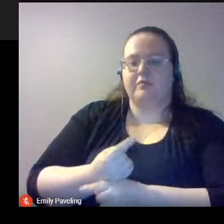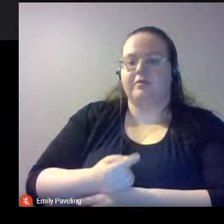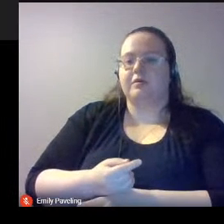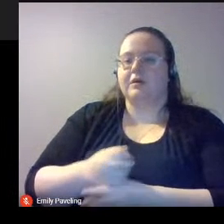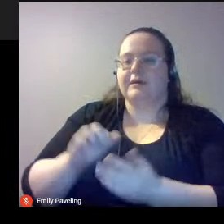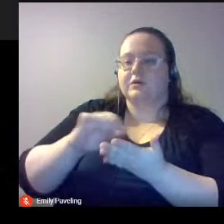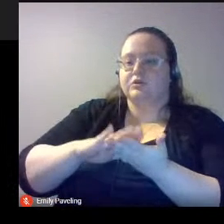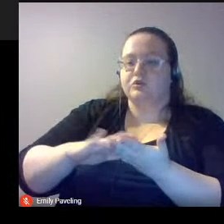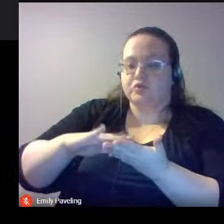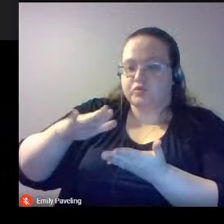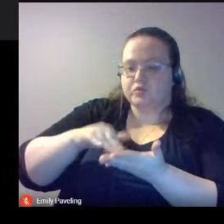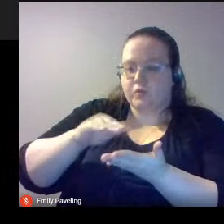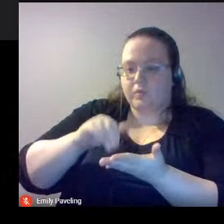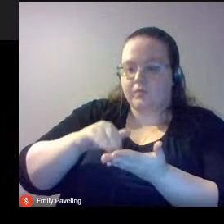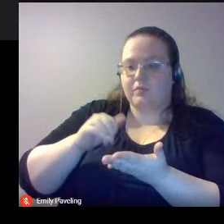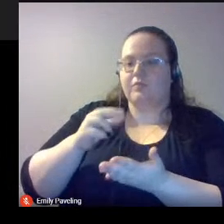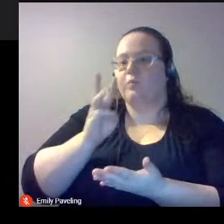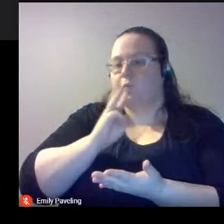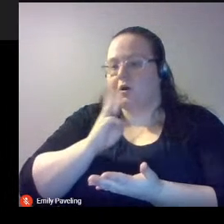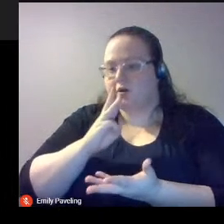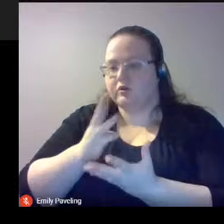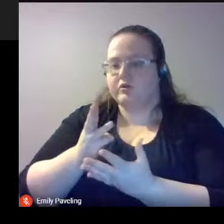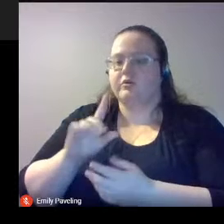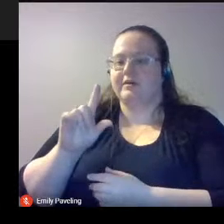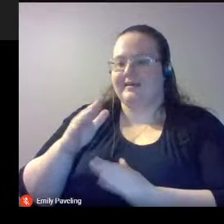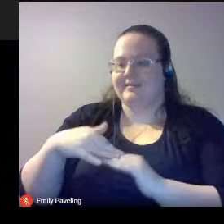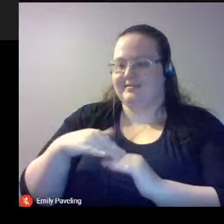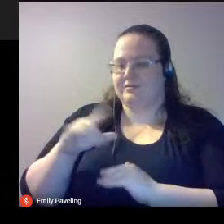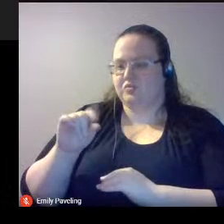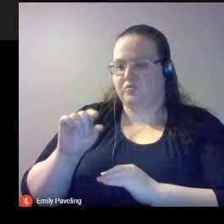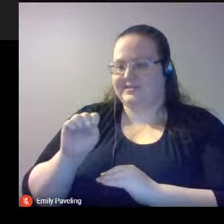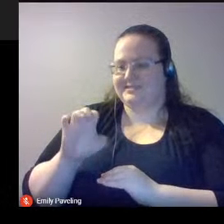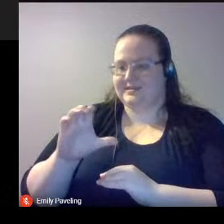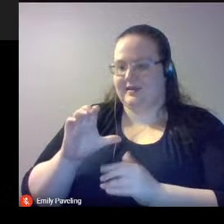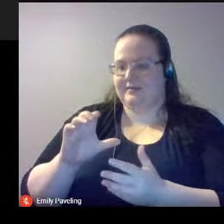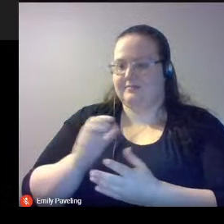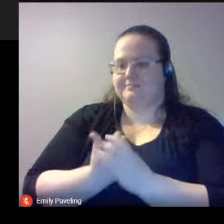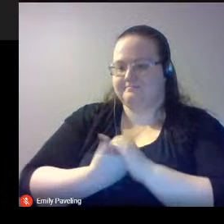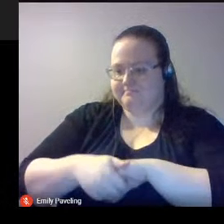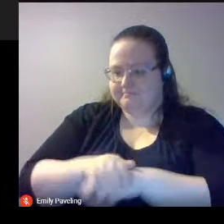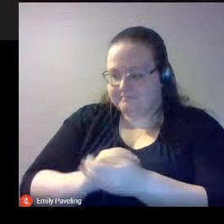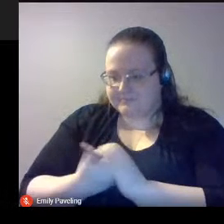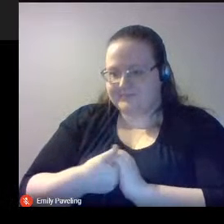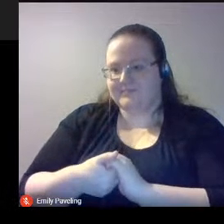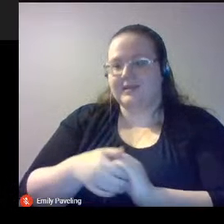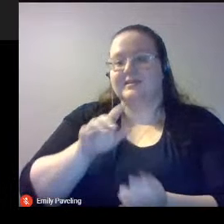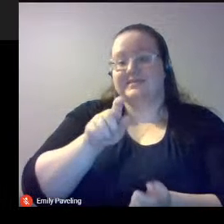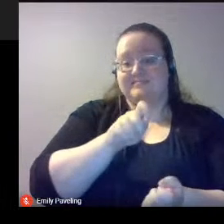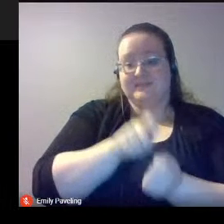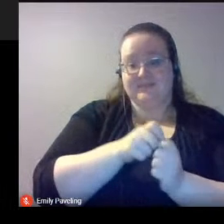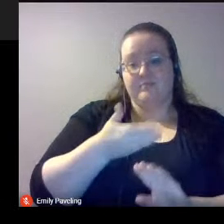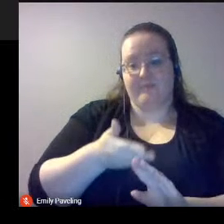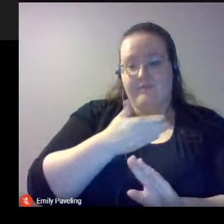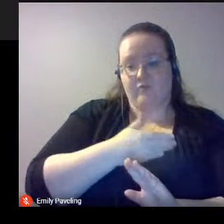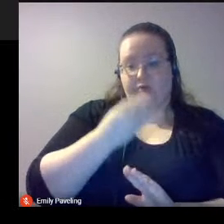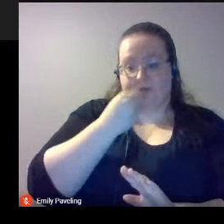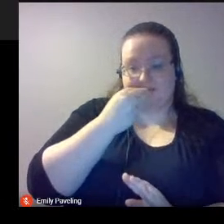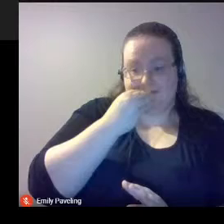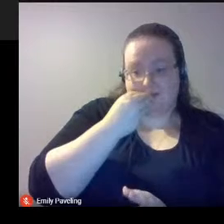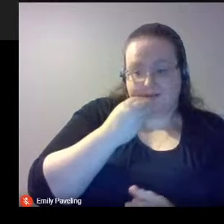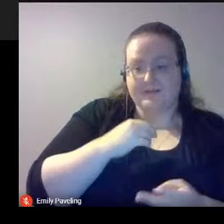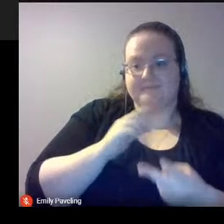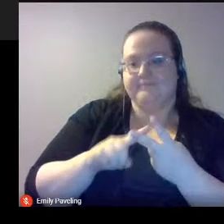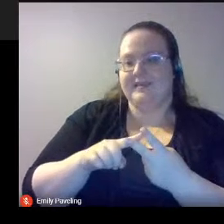20 seconds at regular time intervals throughout the day, especially before eating food and after using the